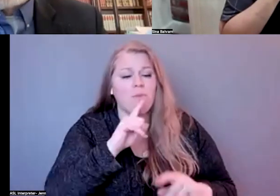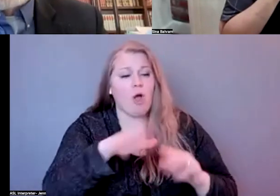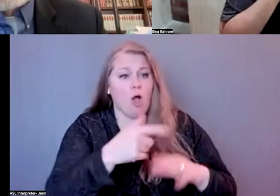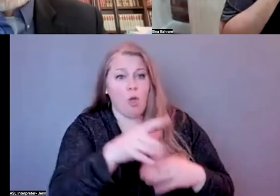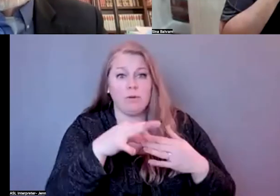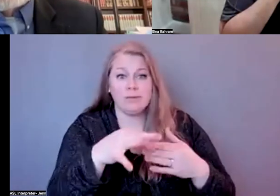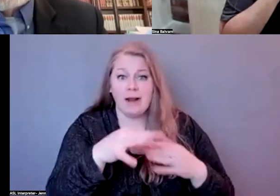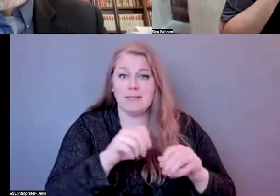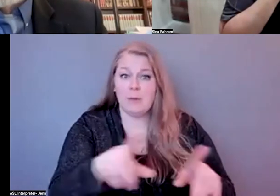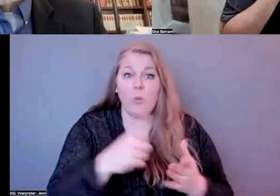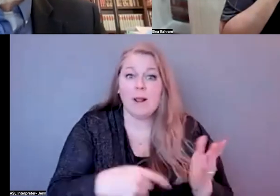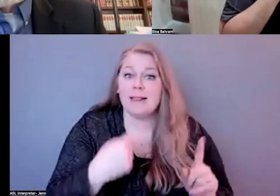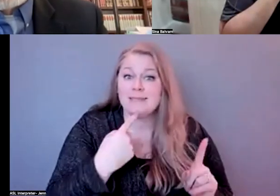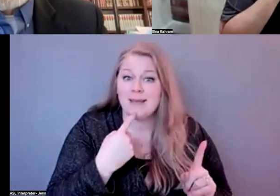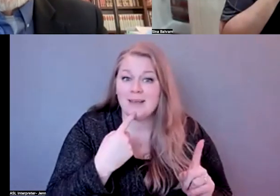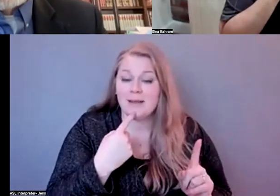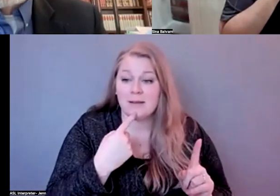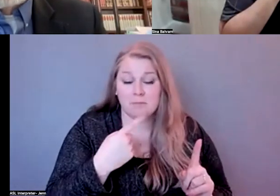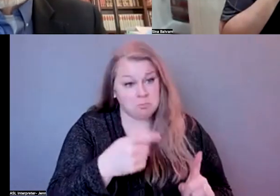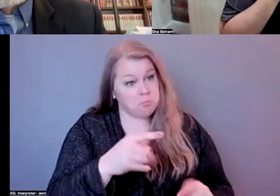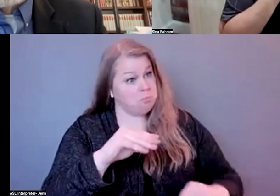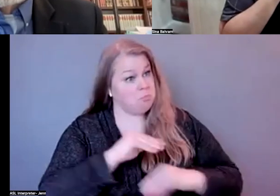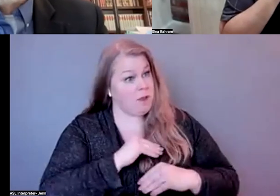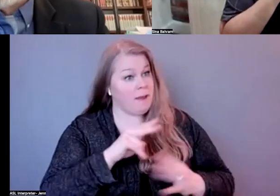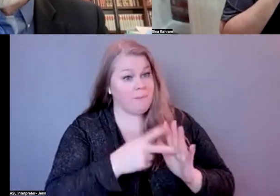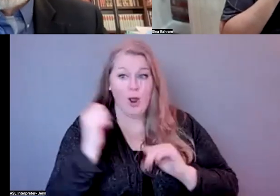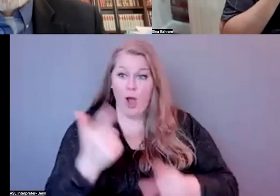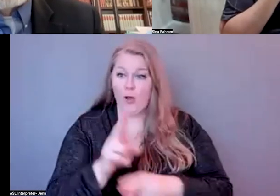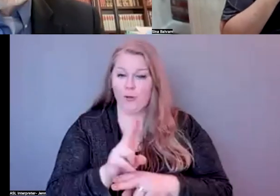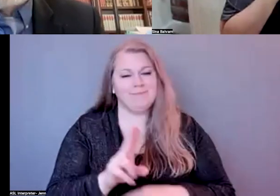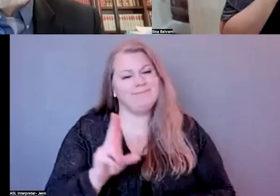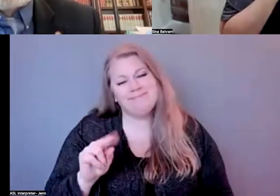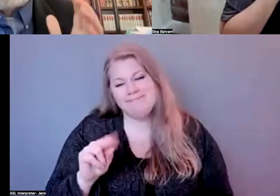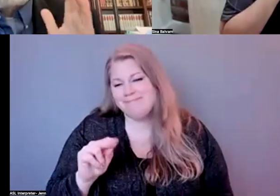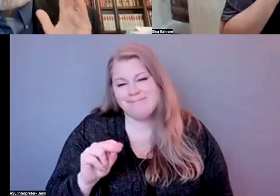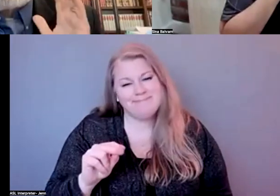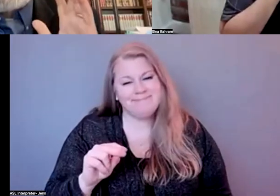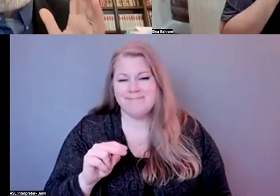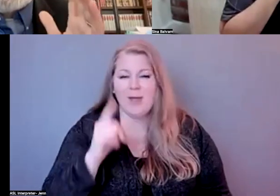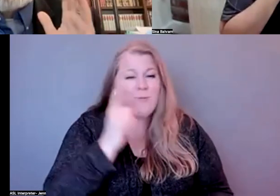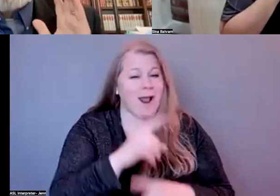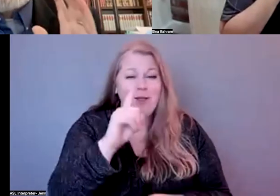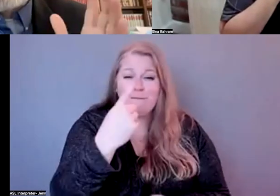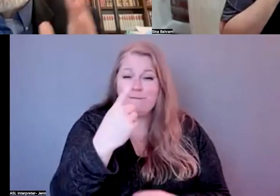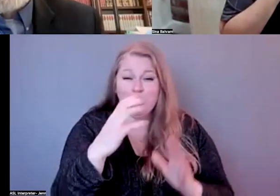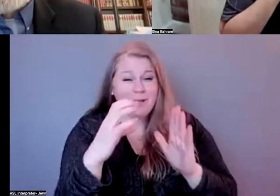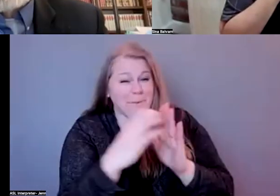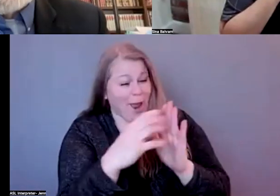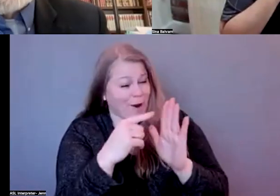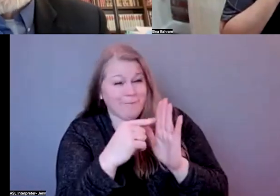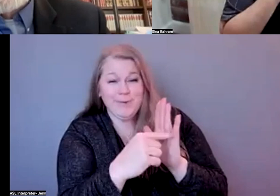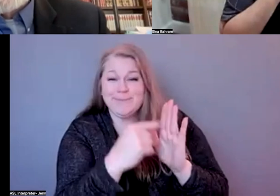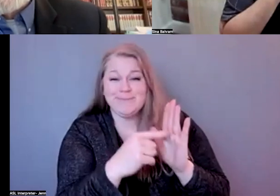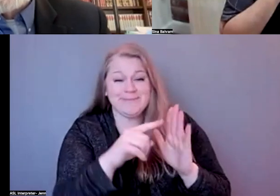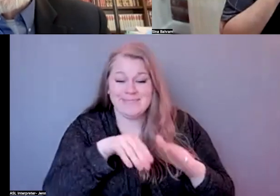And what do they say? Do they say that if you meet these guidelines, everybody can use it? No, right in the very first paragraph at the top of